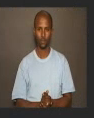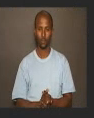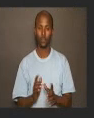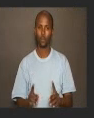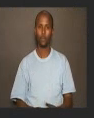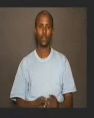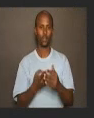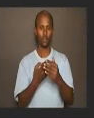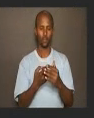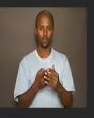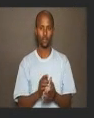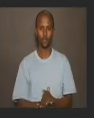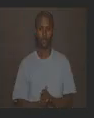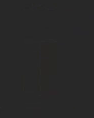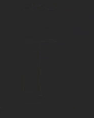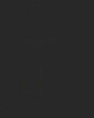Begin.